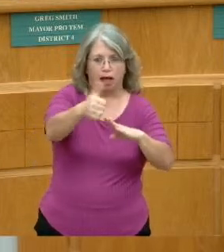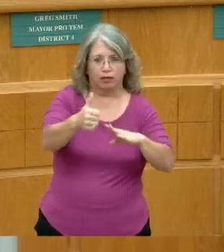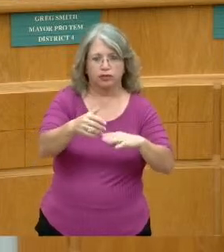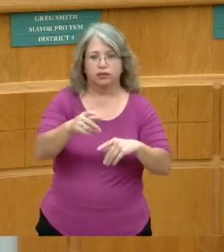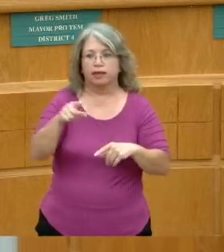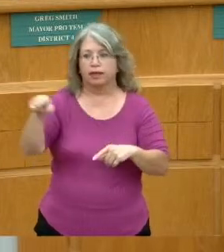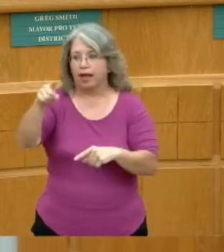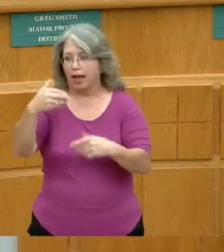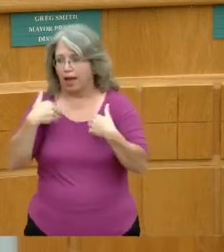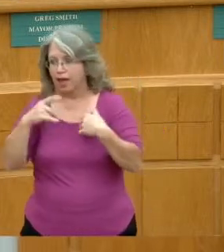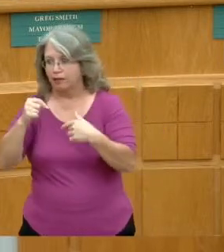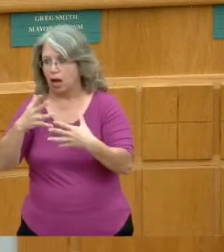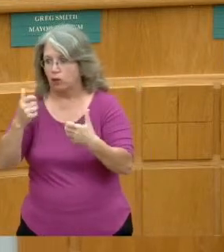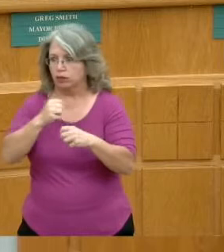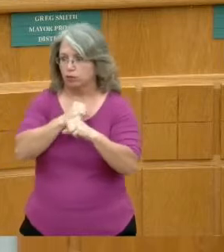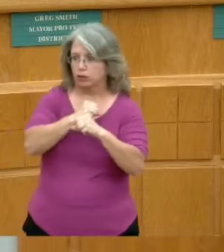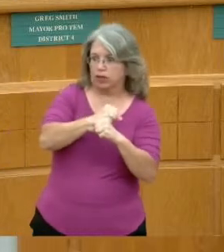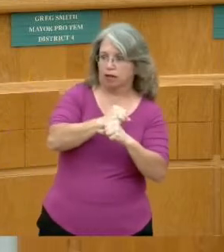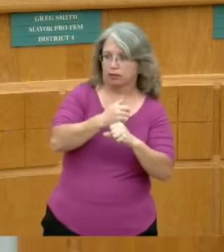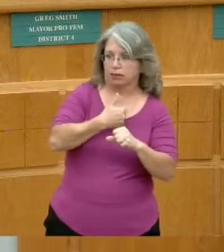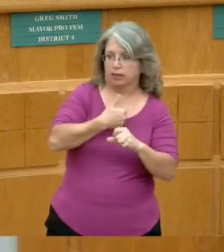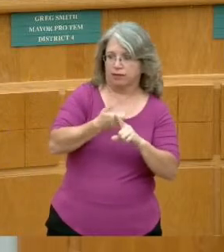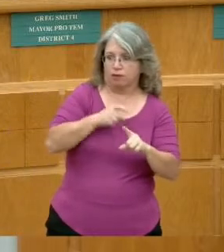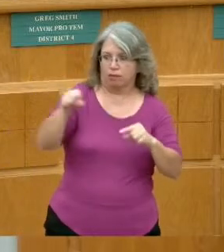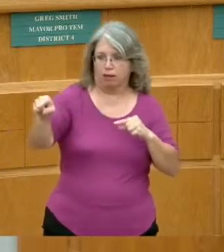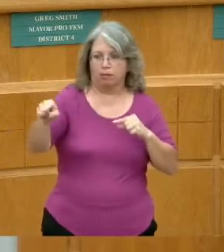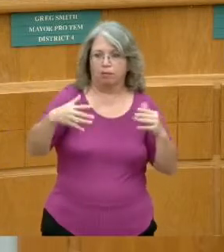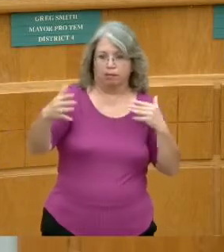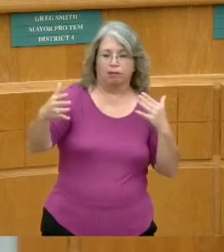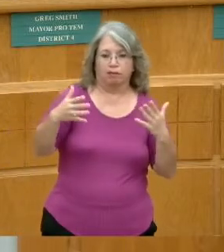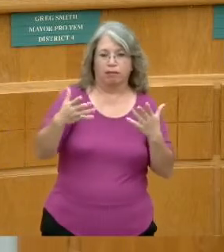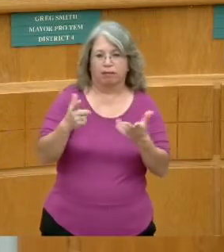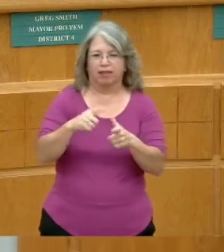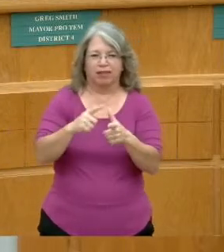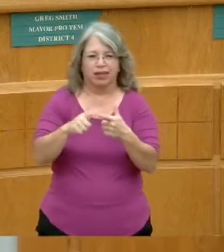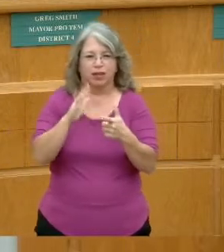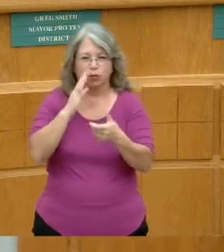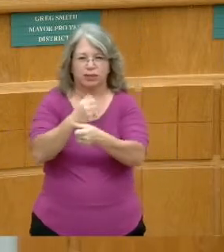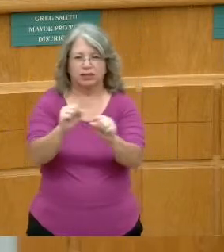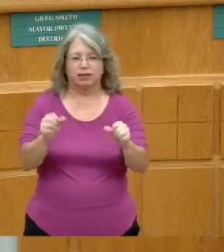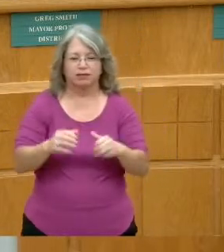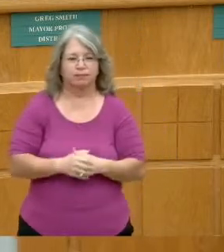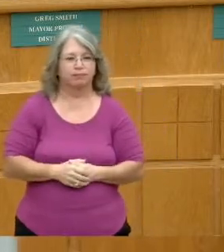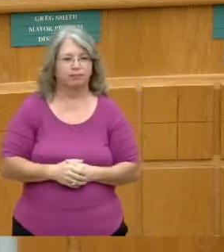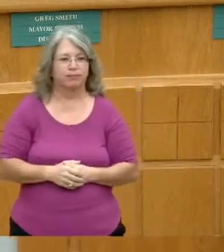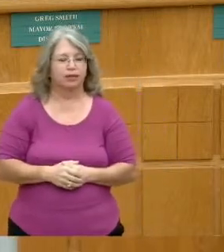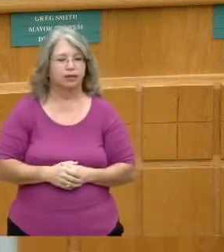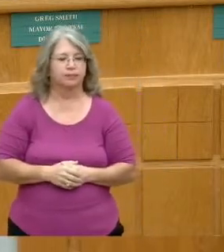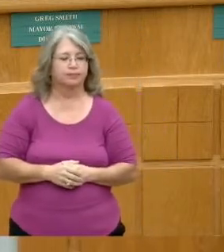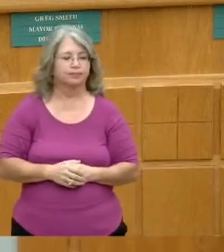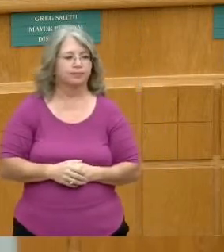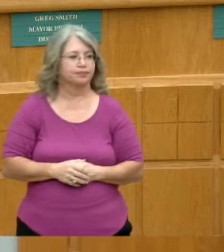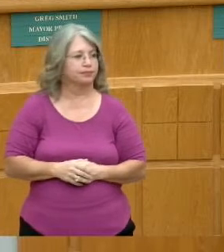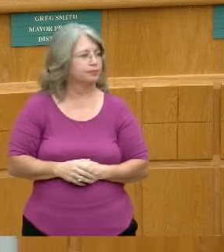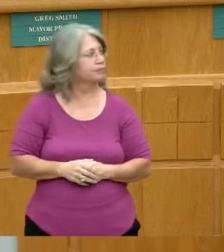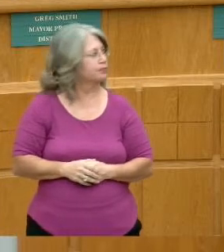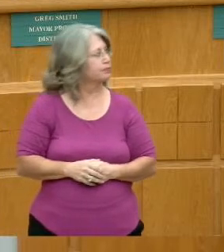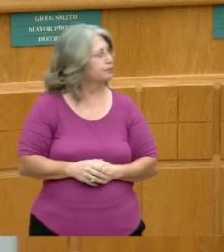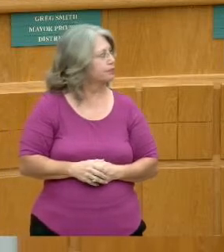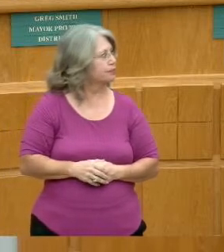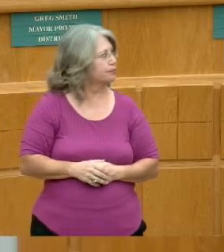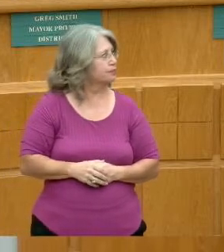So self-isolating when symptomatic makes it so that you don't transmit the virus to somebody else.